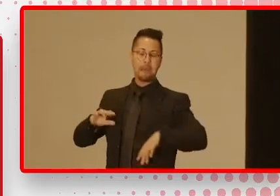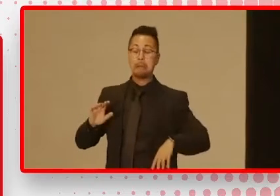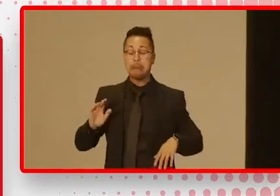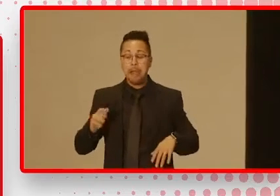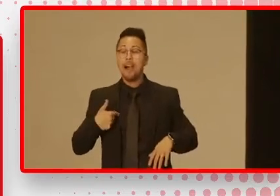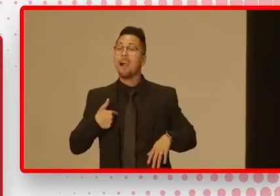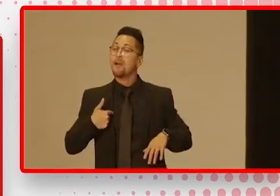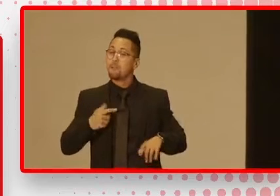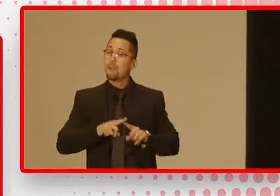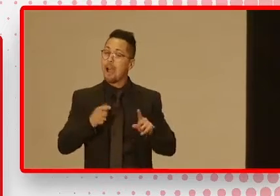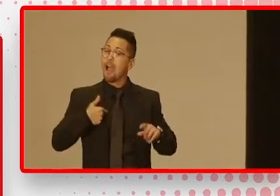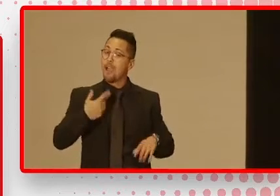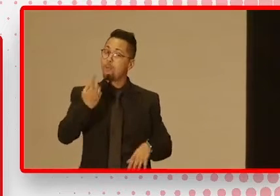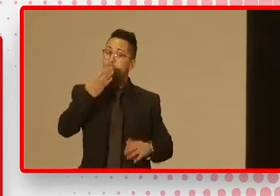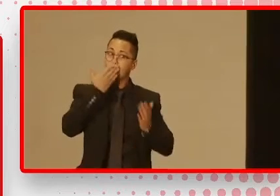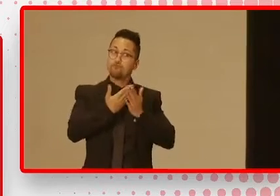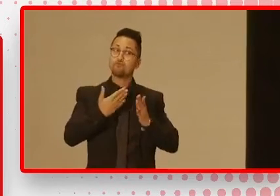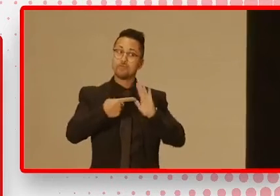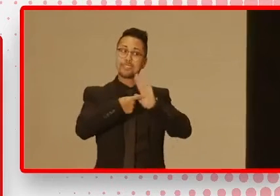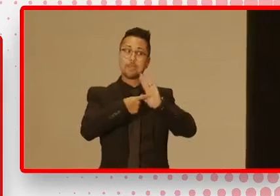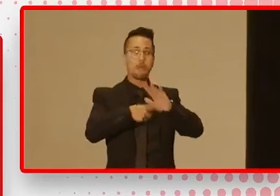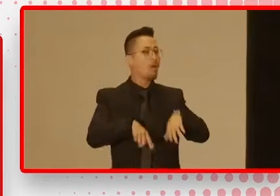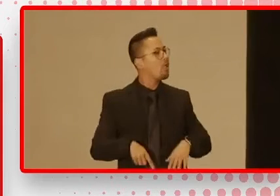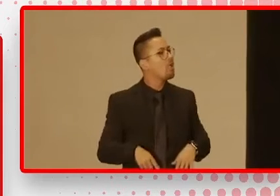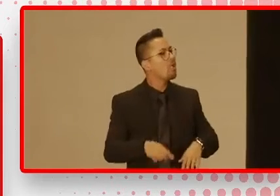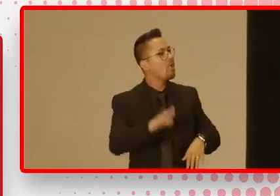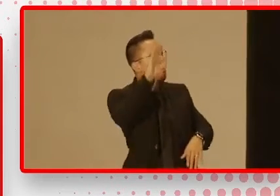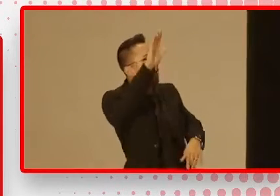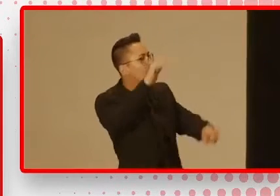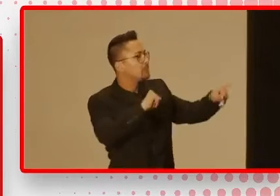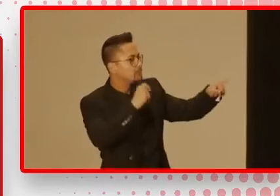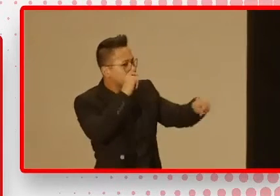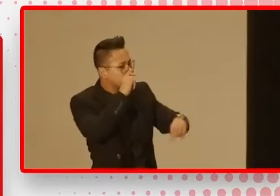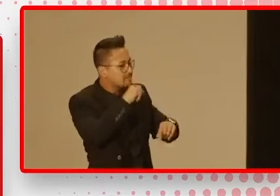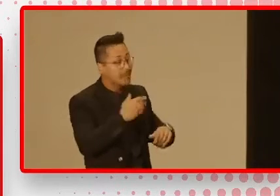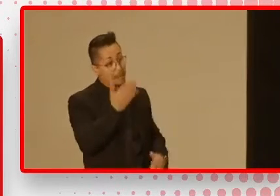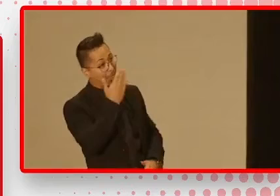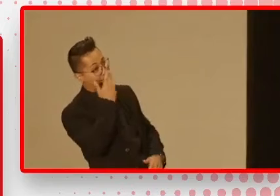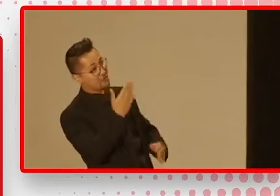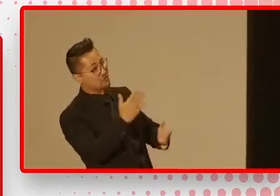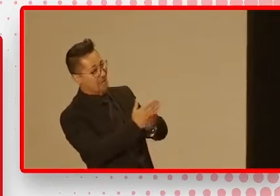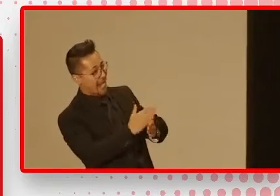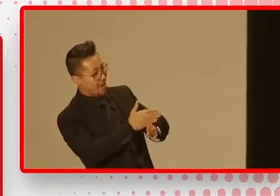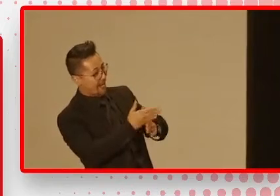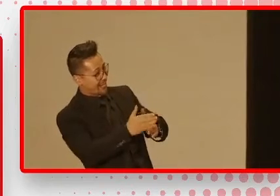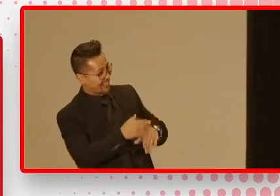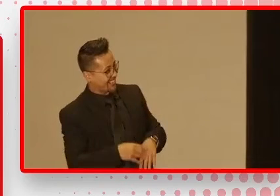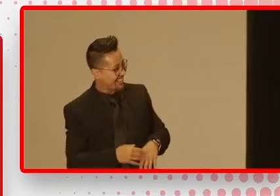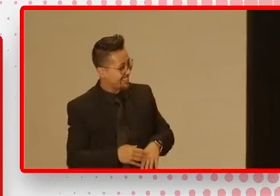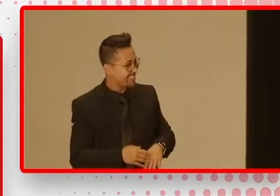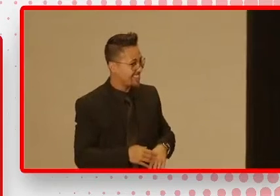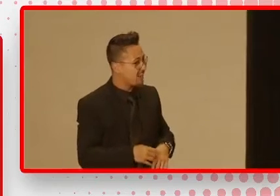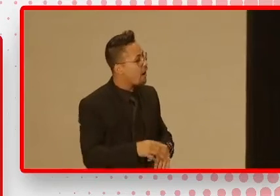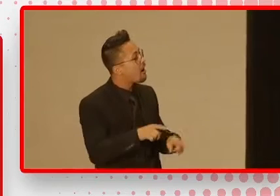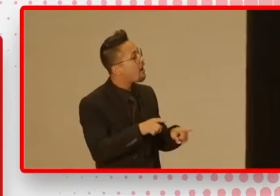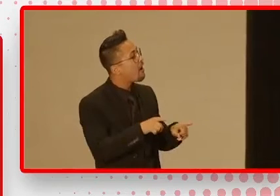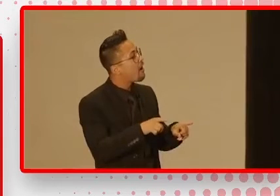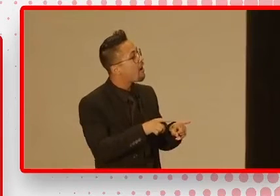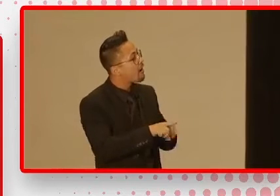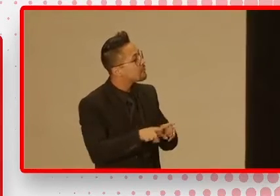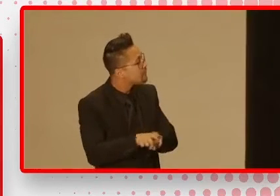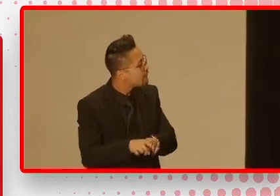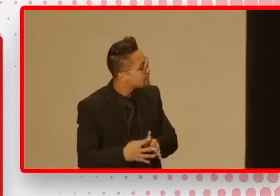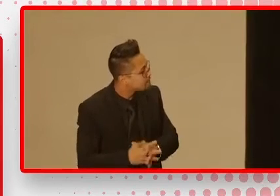will give a really good example. Yes, ma'am. Thank you for sharing. You're most welcome. And also, we would like to